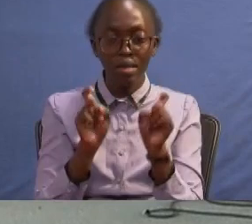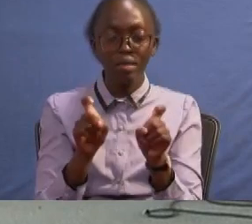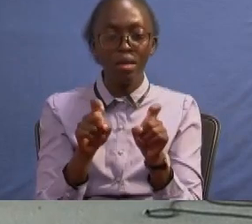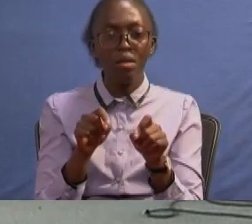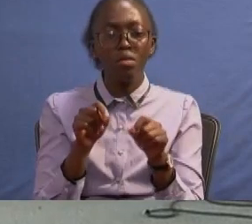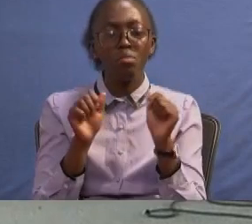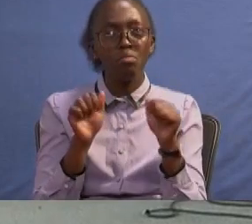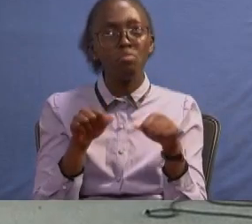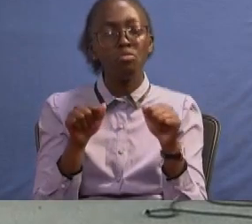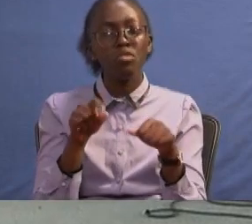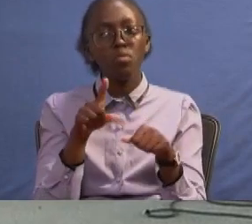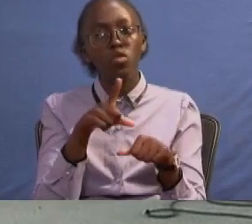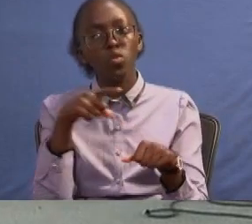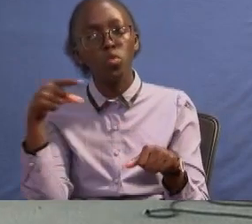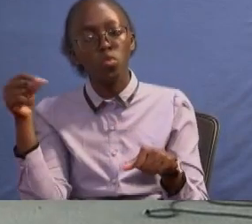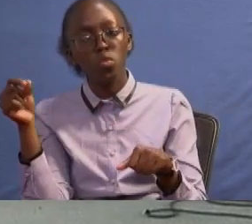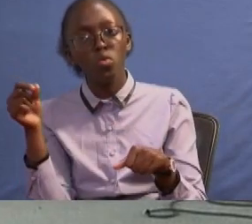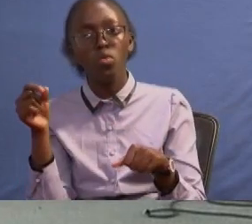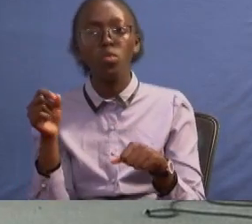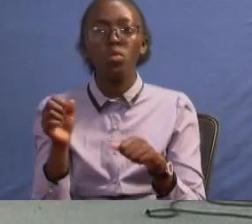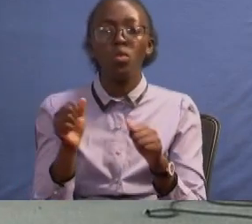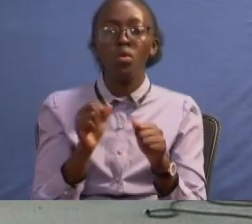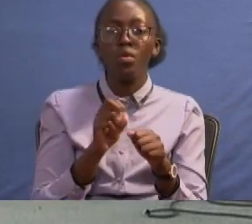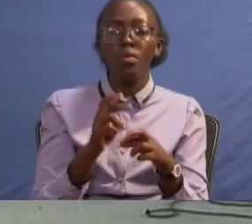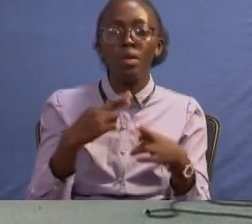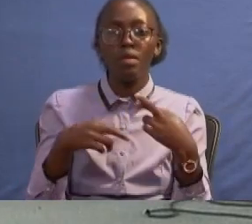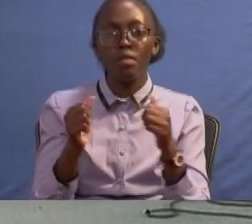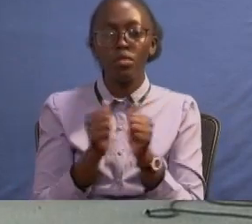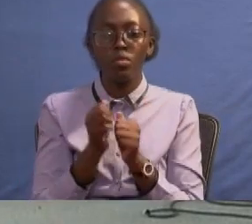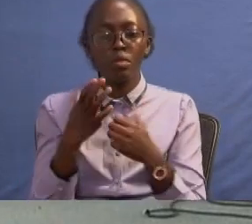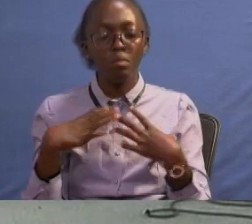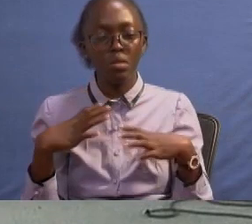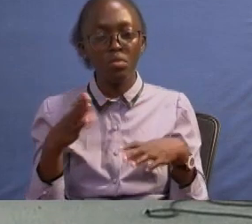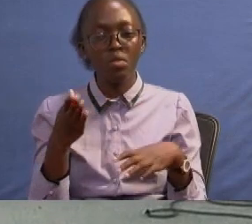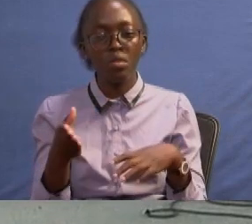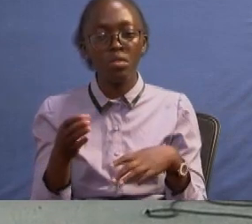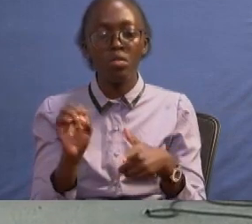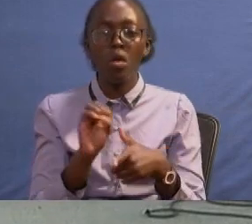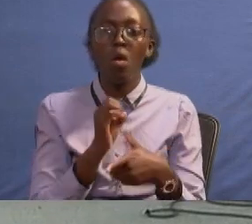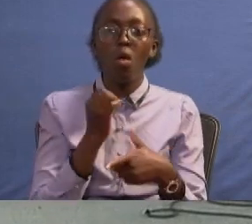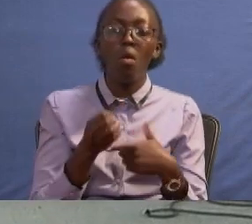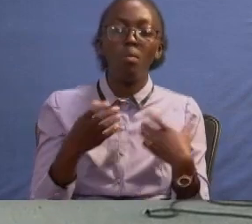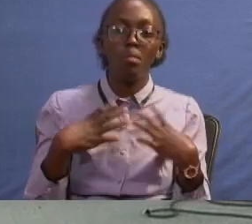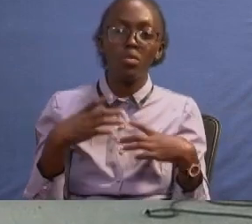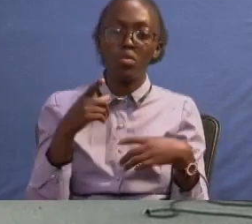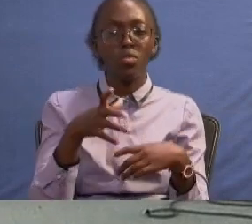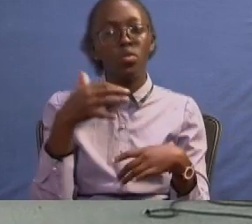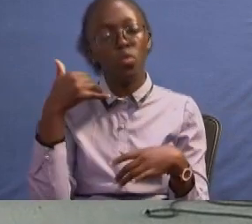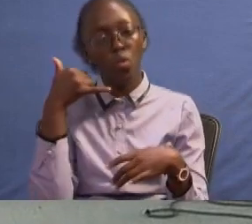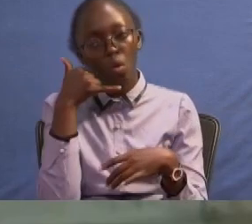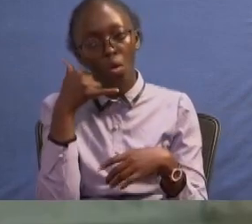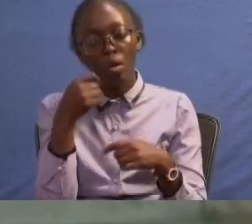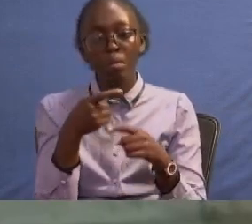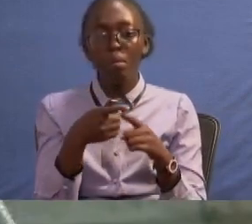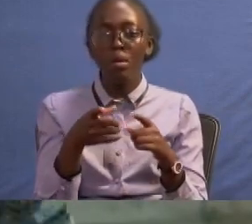you'd have gone to look up to. And maybe they are the people that you used to call, but today when you tried to call,